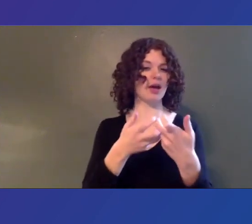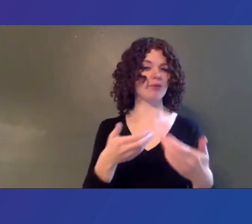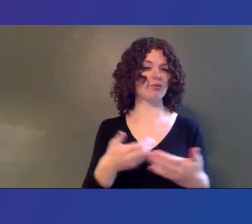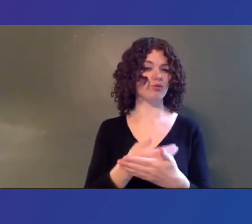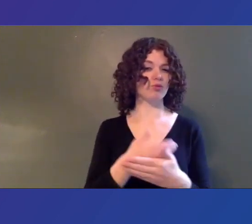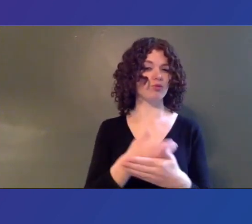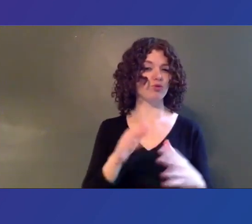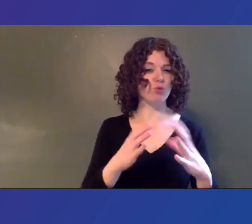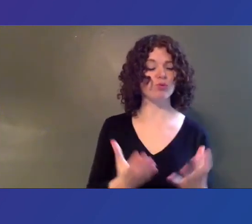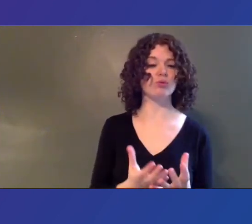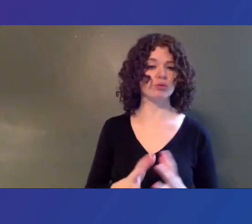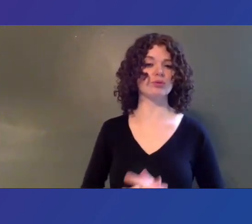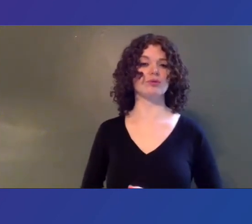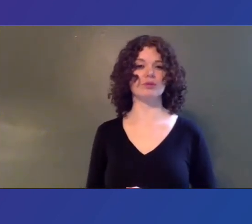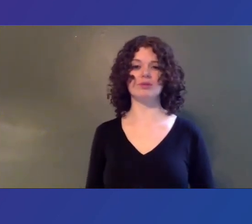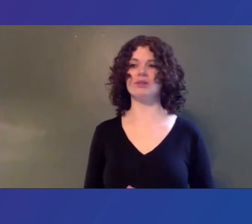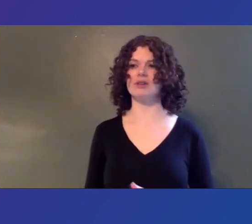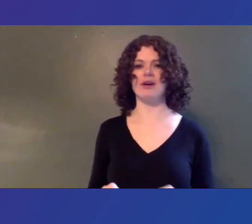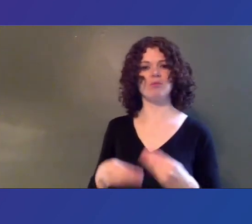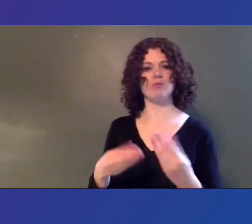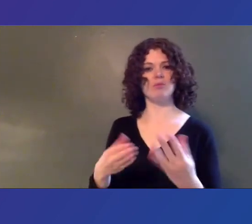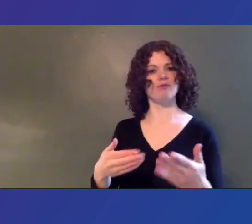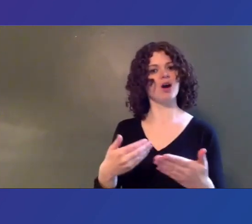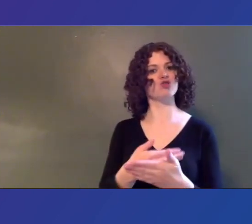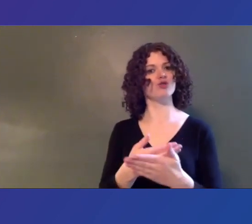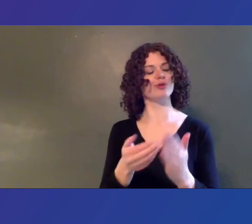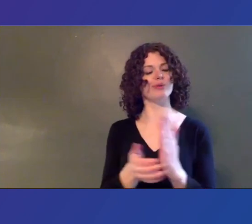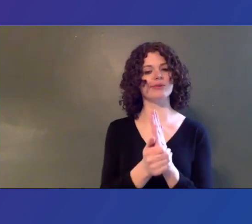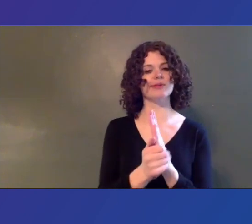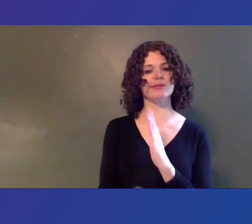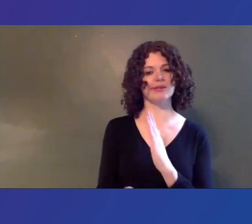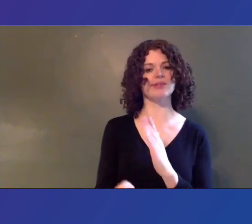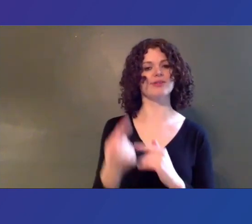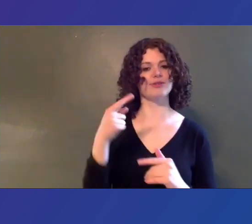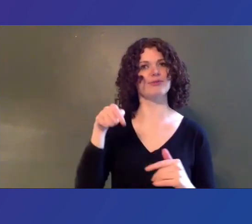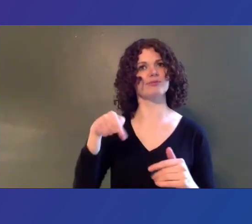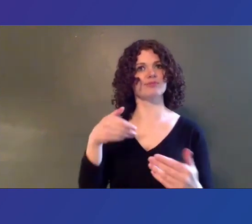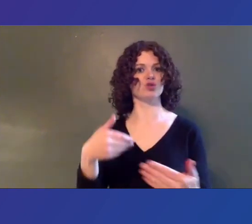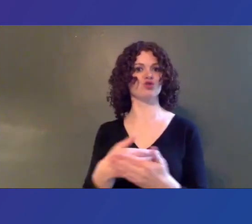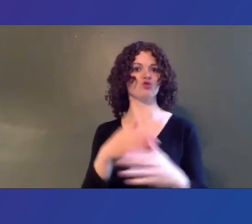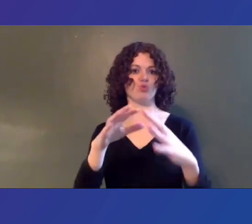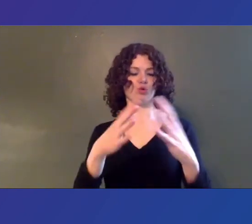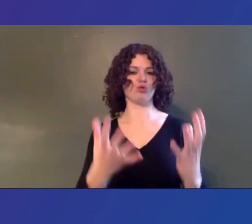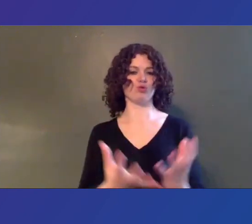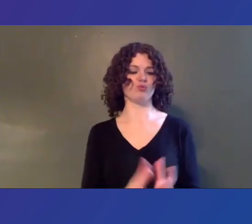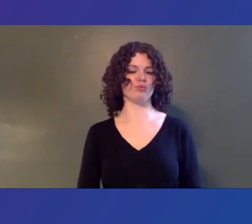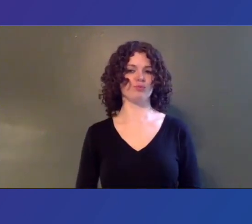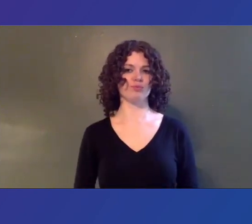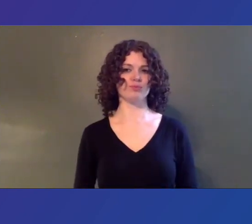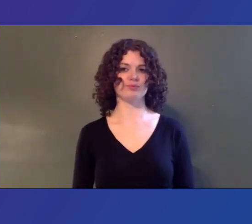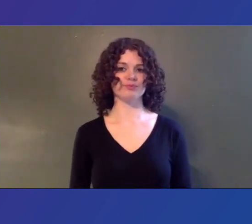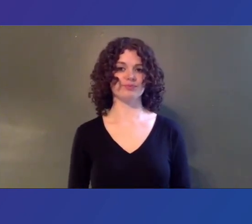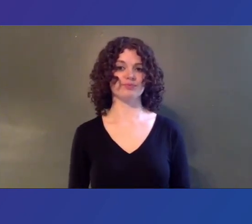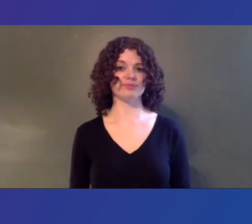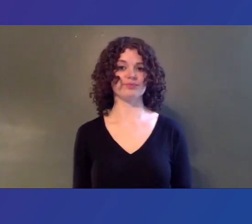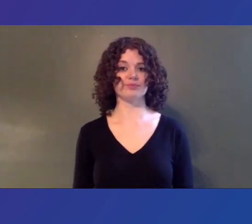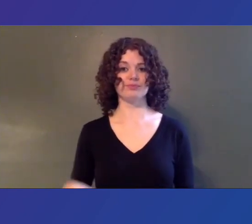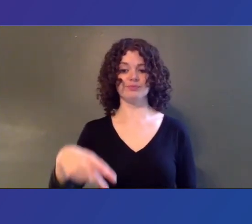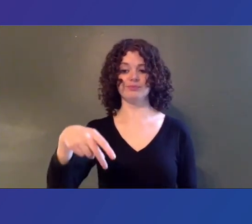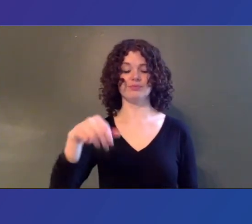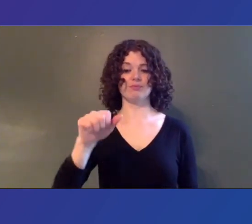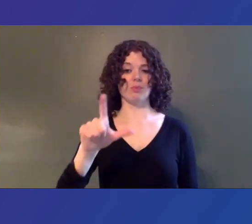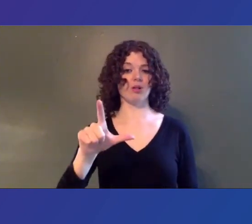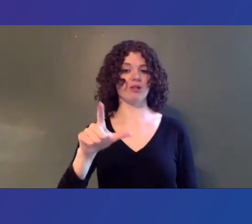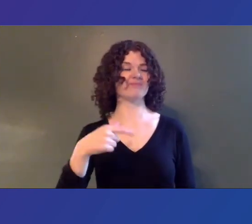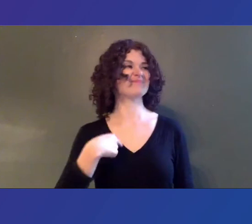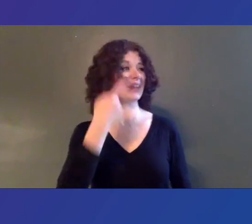to meet those demands or meet the new potentials that are happening as a result of the world we're living in. I agree. And I think what happened is,